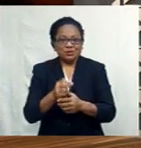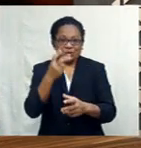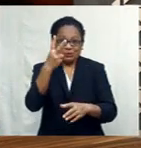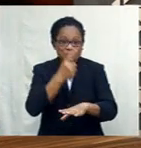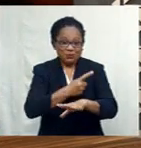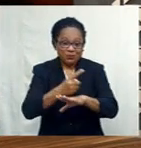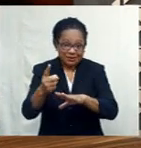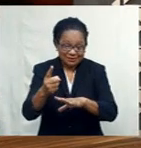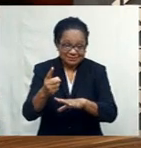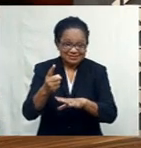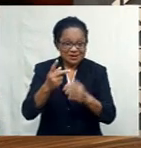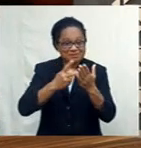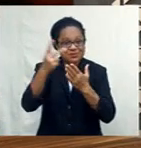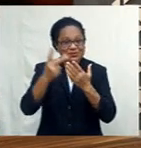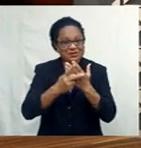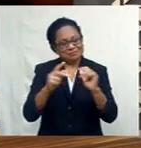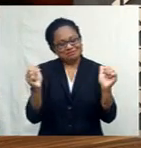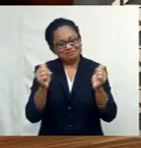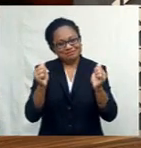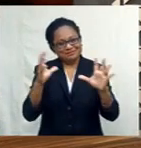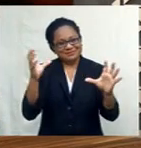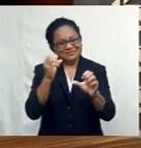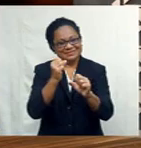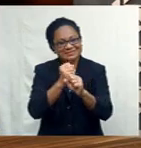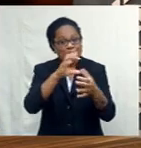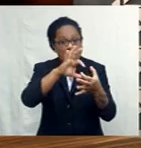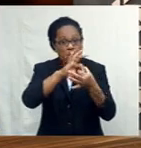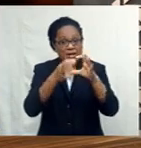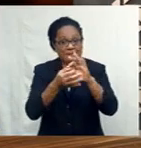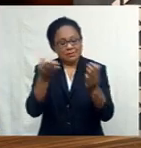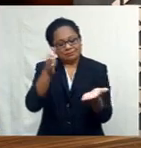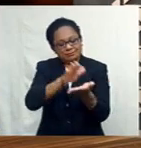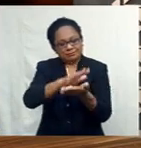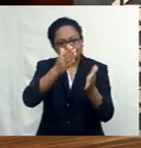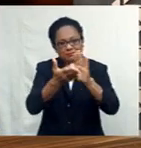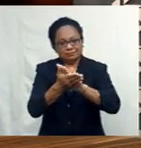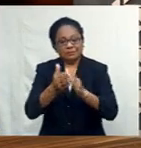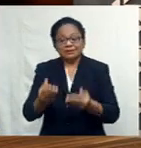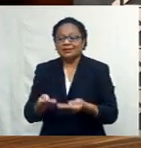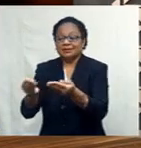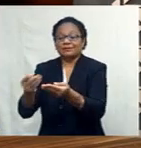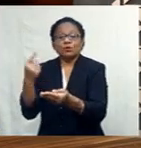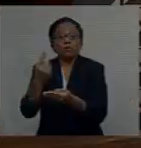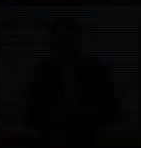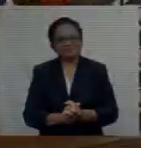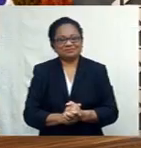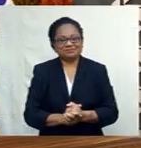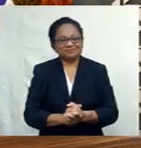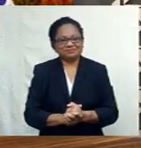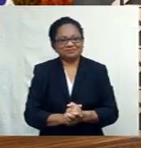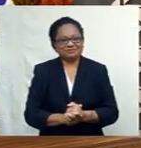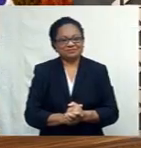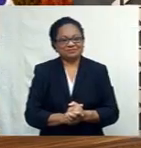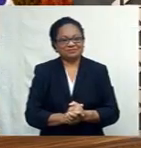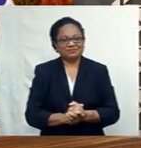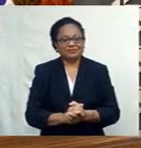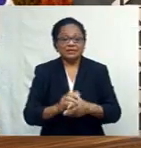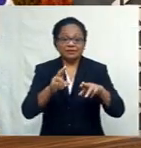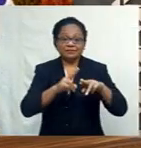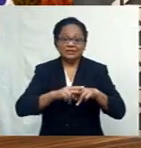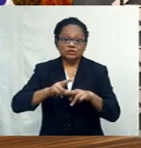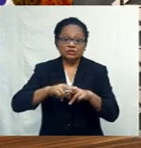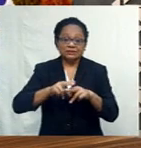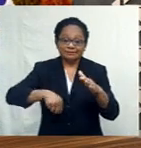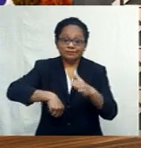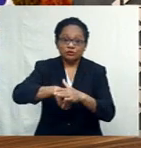to an official end. The Olympic flag has now been handed to Paris, who will host the Games in 2024. The Fiji Football